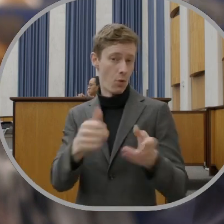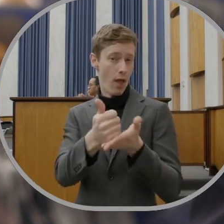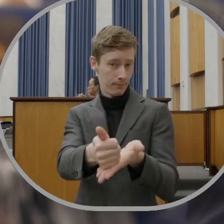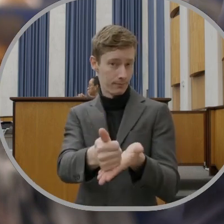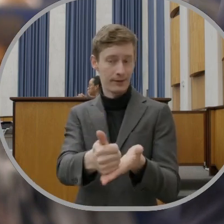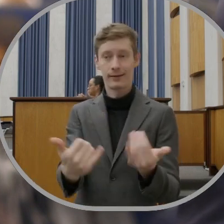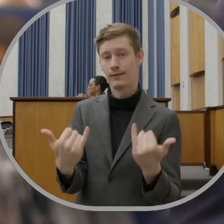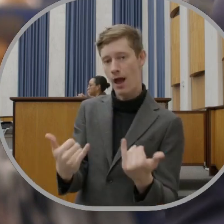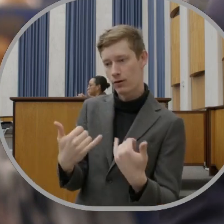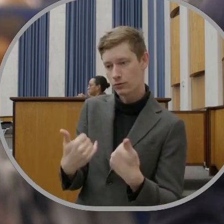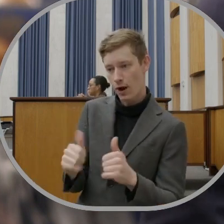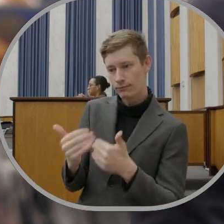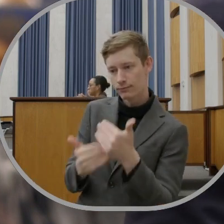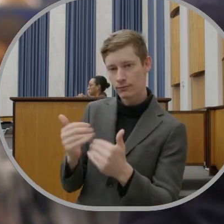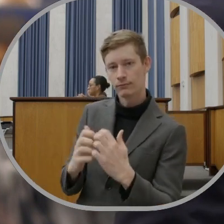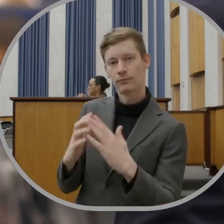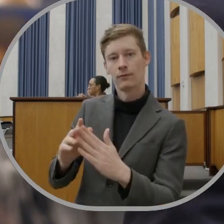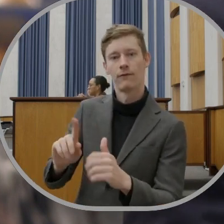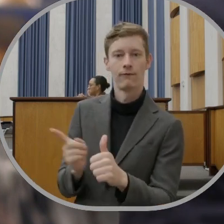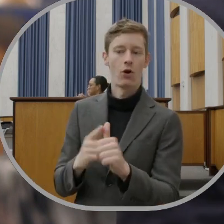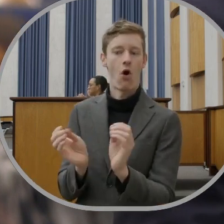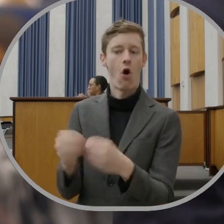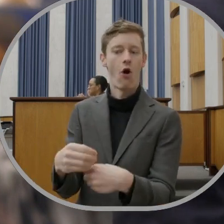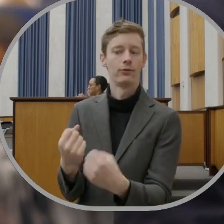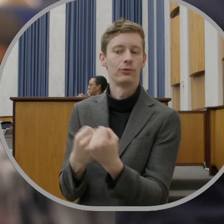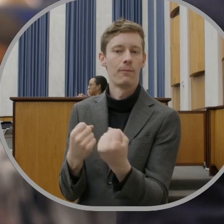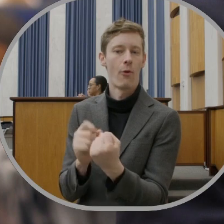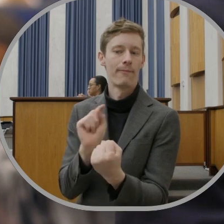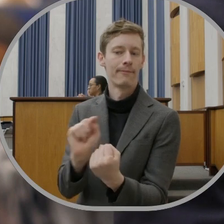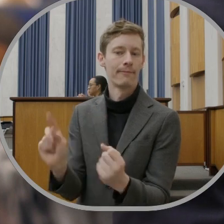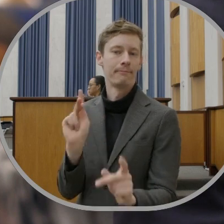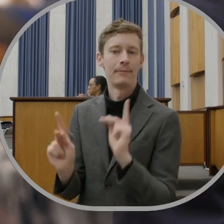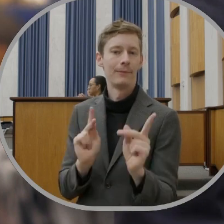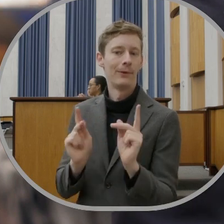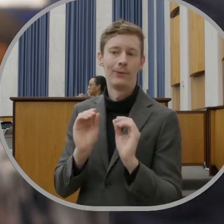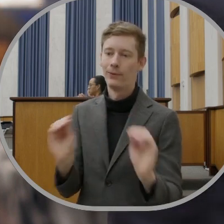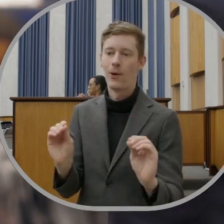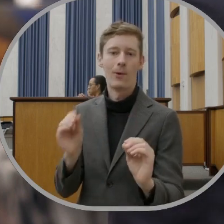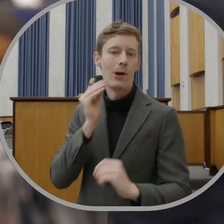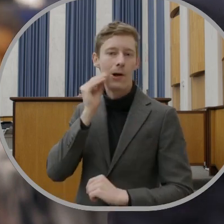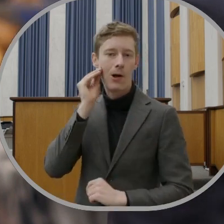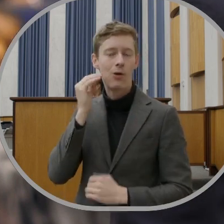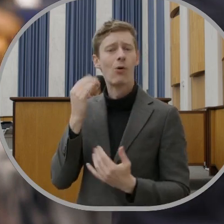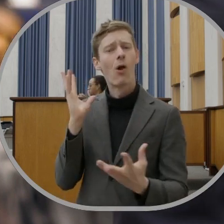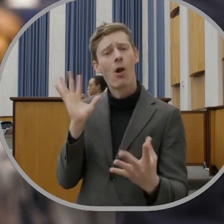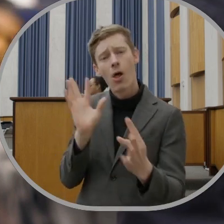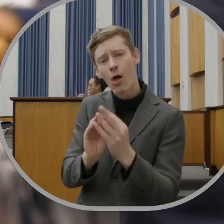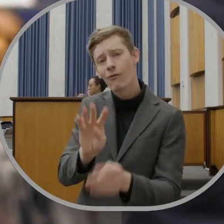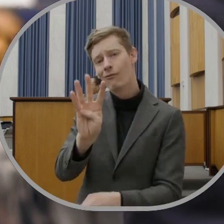center. To further support these efforts, we are proposing a total of